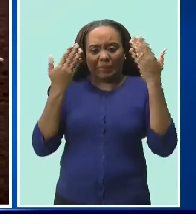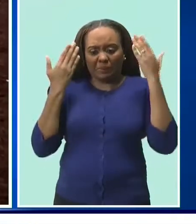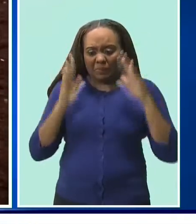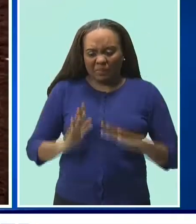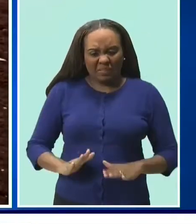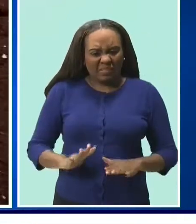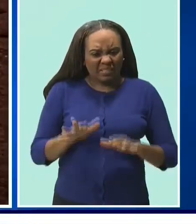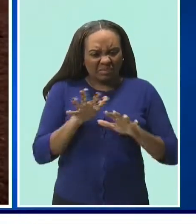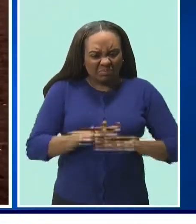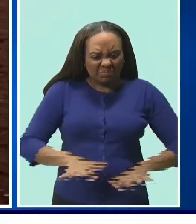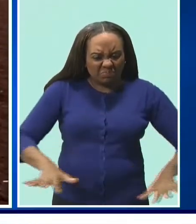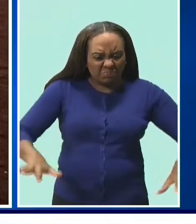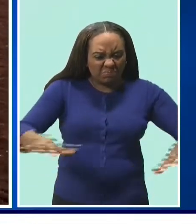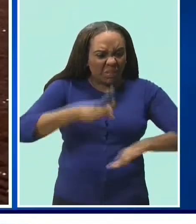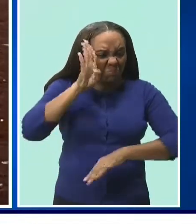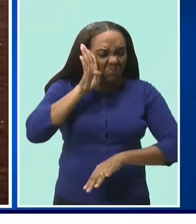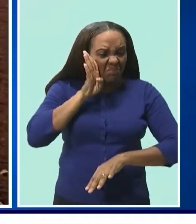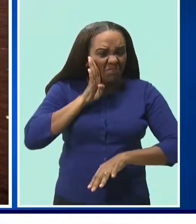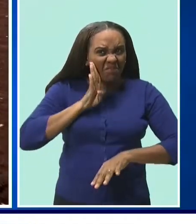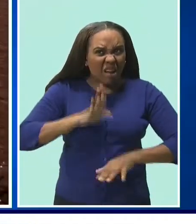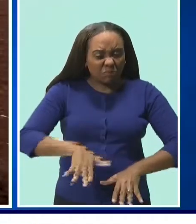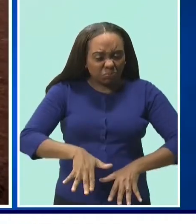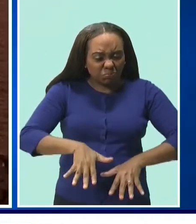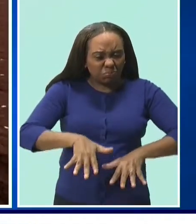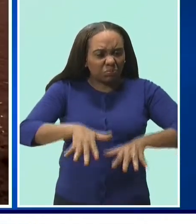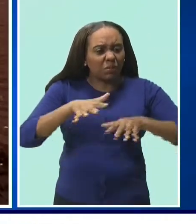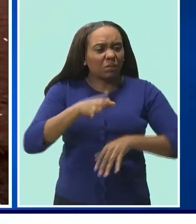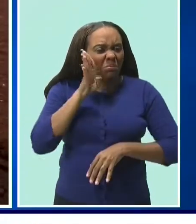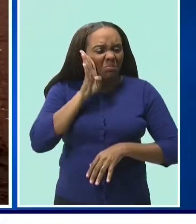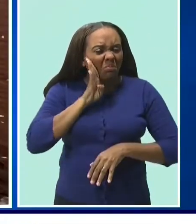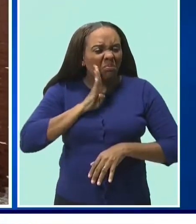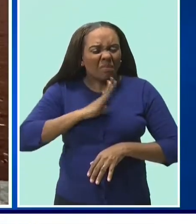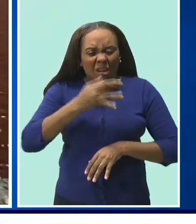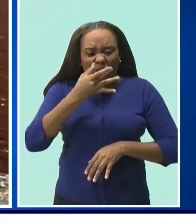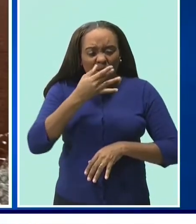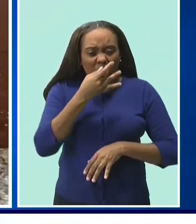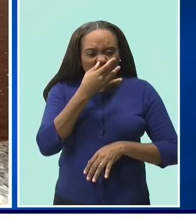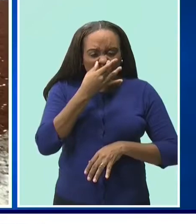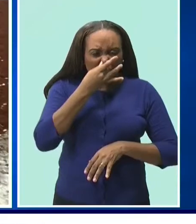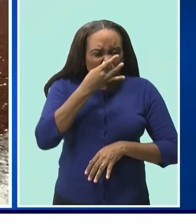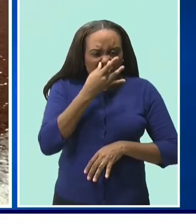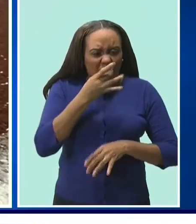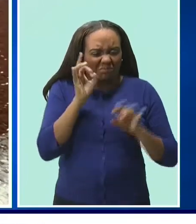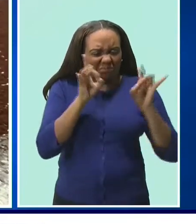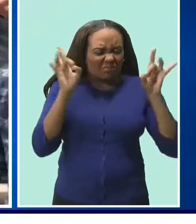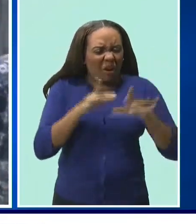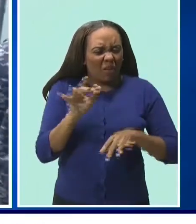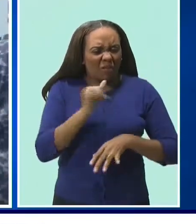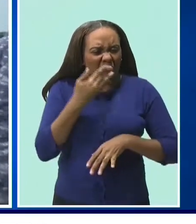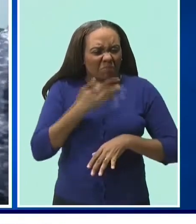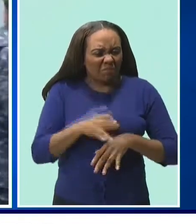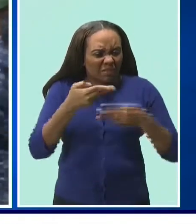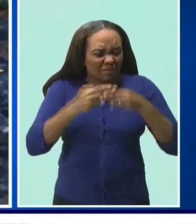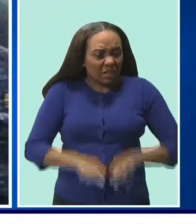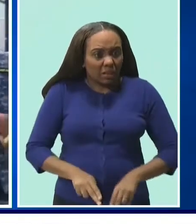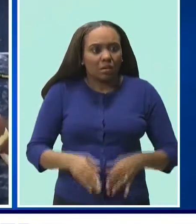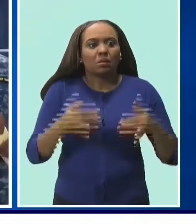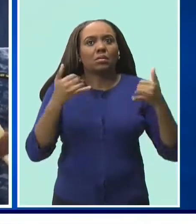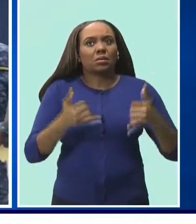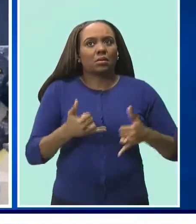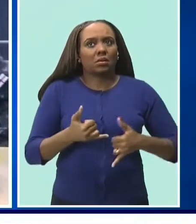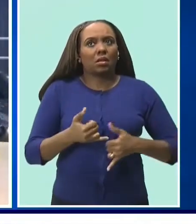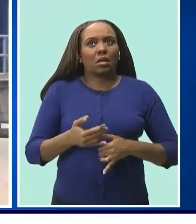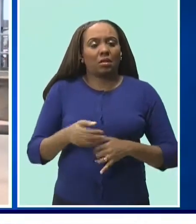and transformed into thick golden brown carpets with a pungent odor similar to rotten eggs. Now, Blue Economy Minister